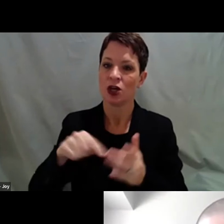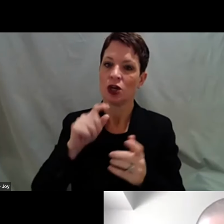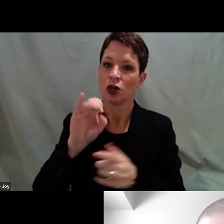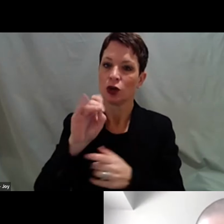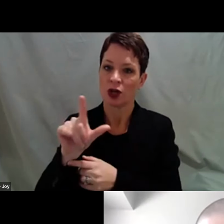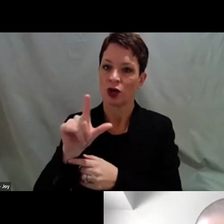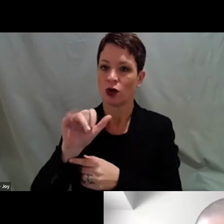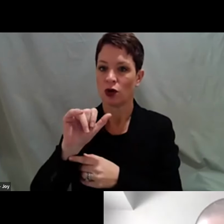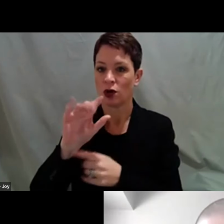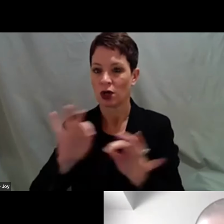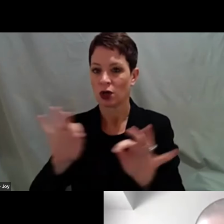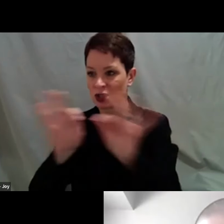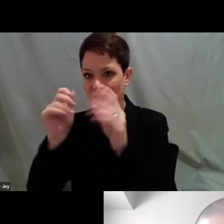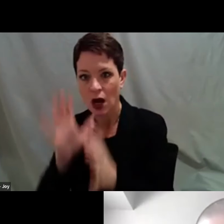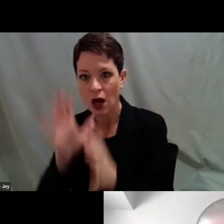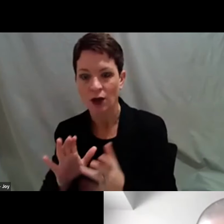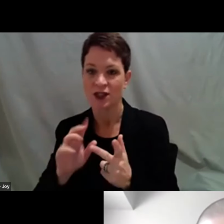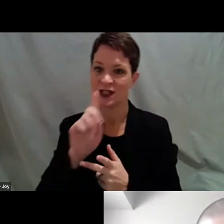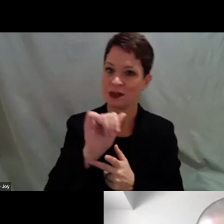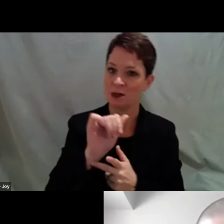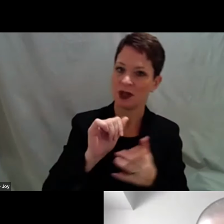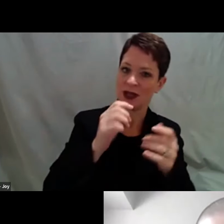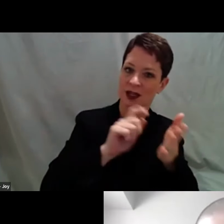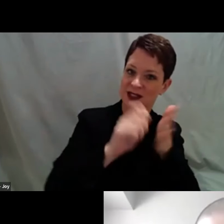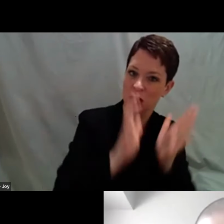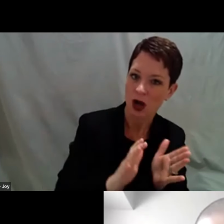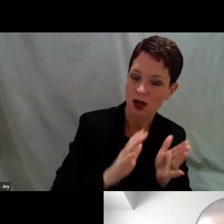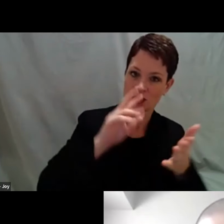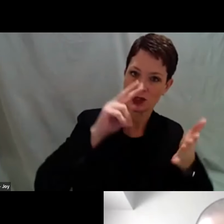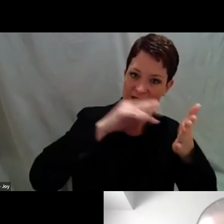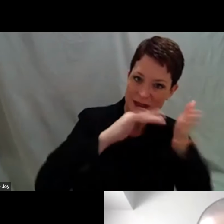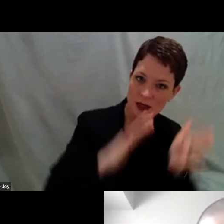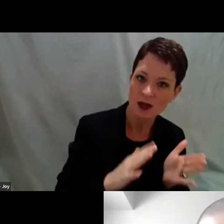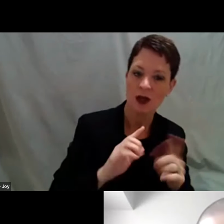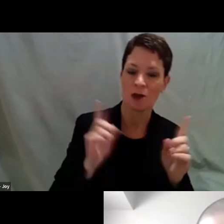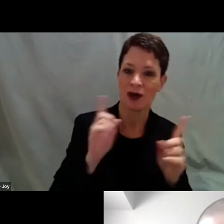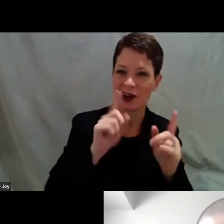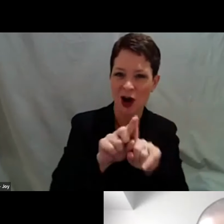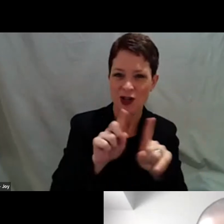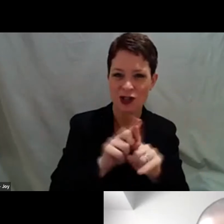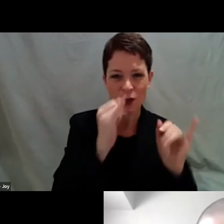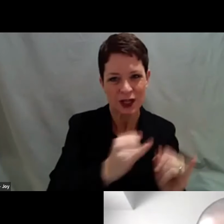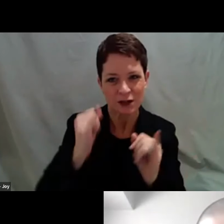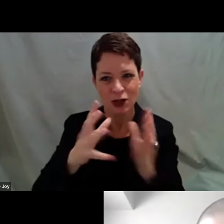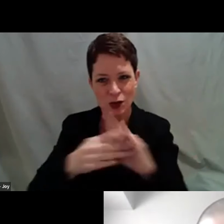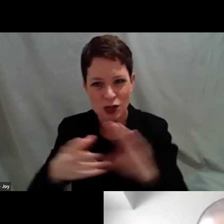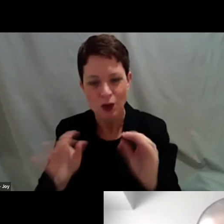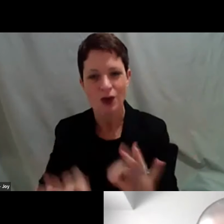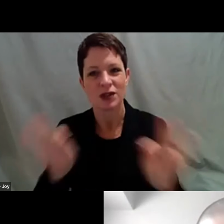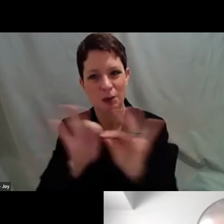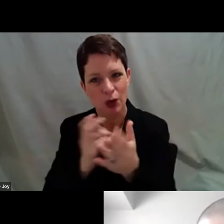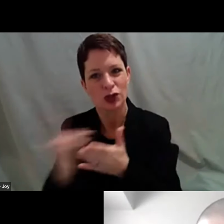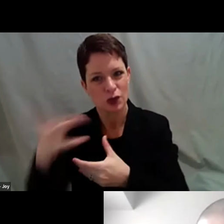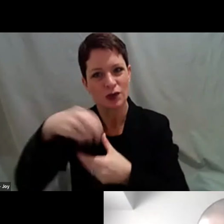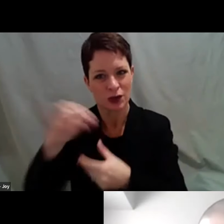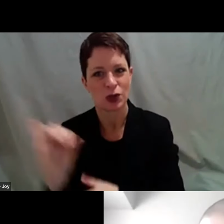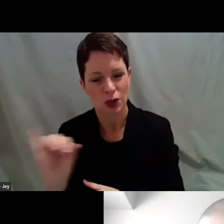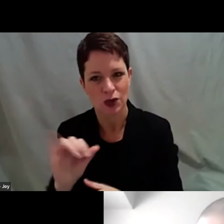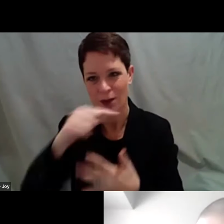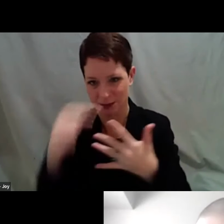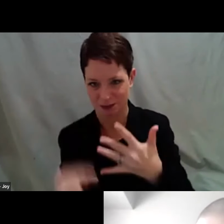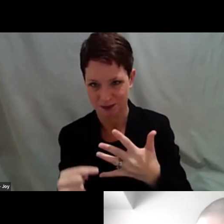scholars and critical disability scholars that narratives and individual stories can hold important truths too.